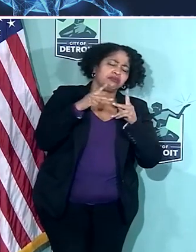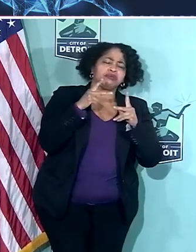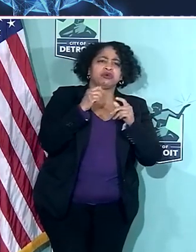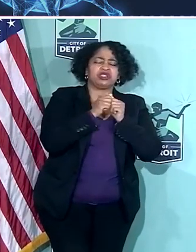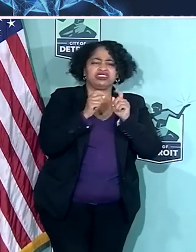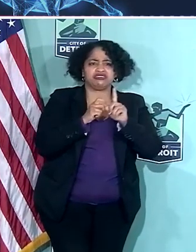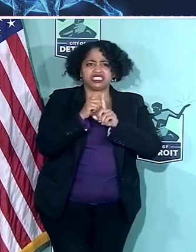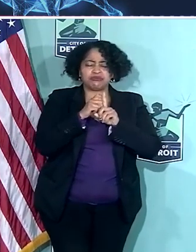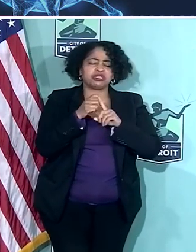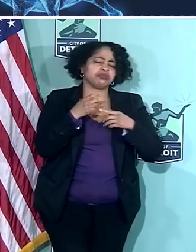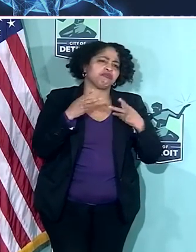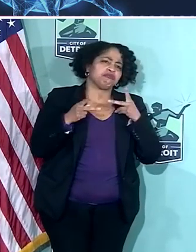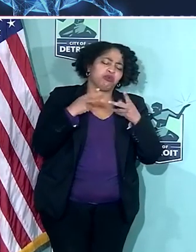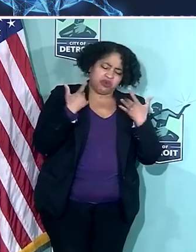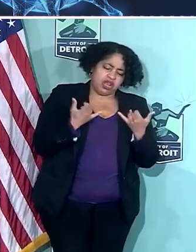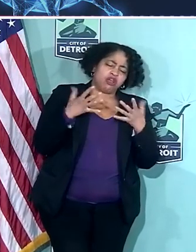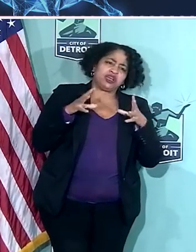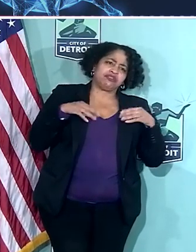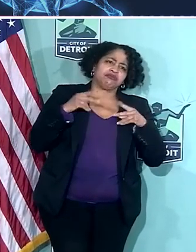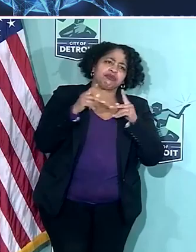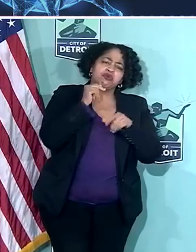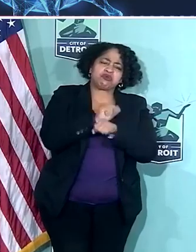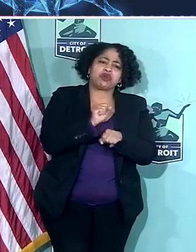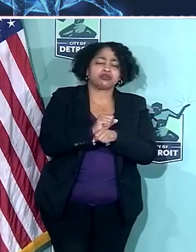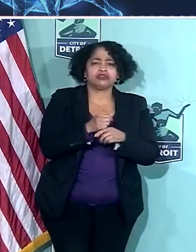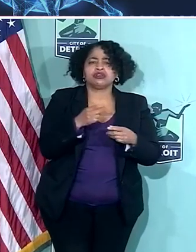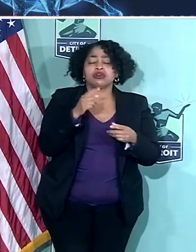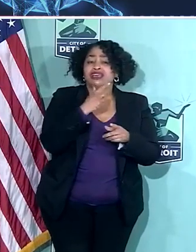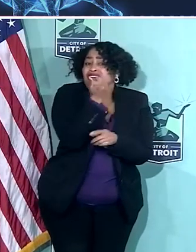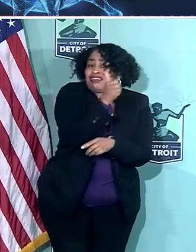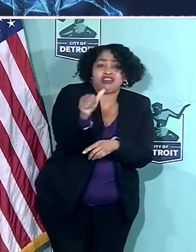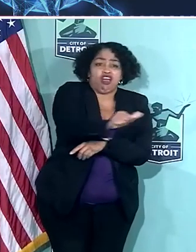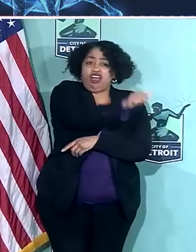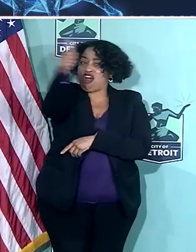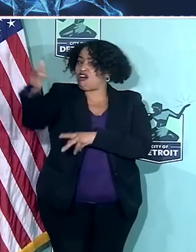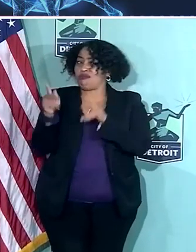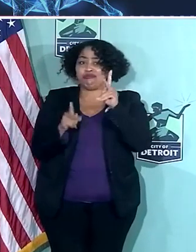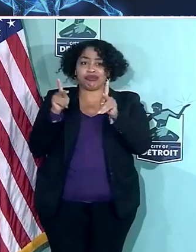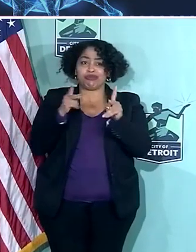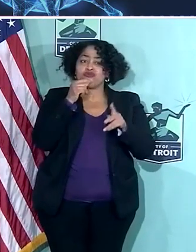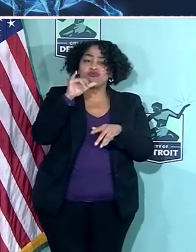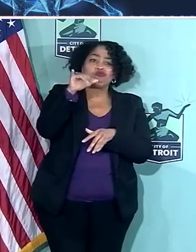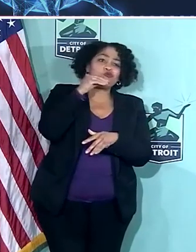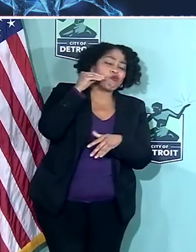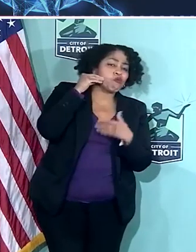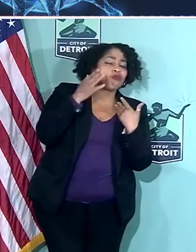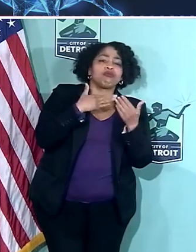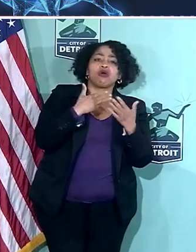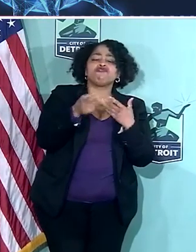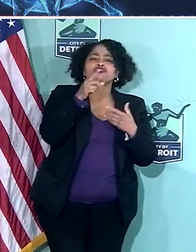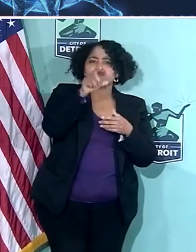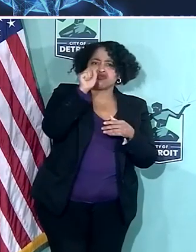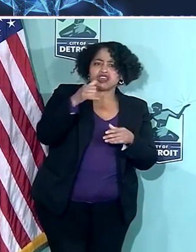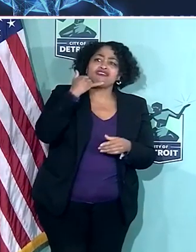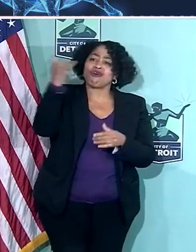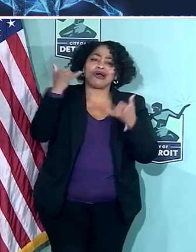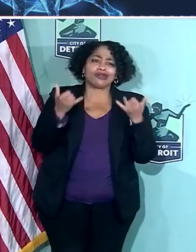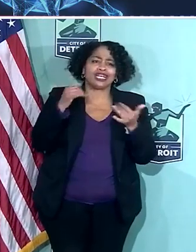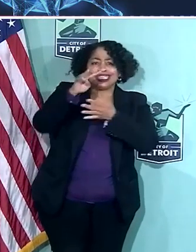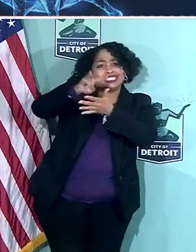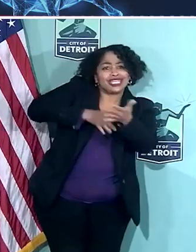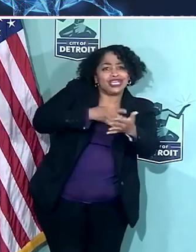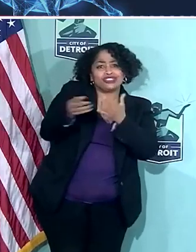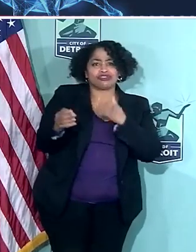symptoms. But for anybody else, you can call today and start booking as of Wednesday. Wednesday, Thursday, Friday, all